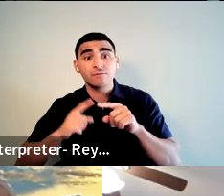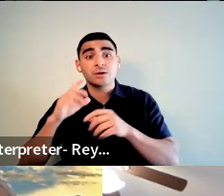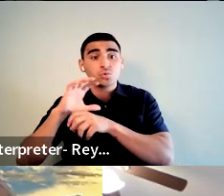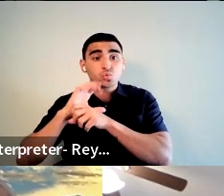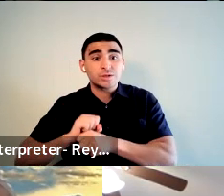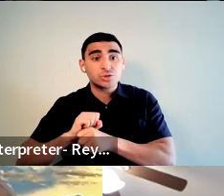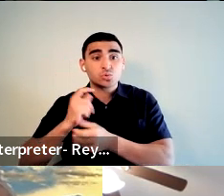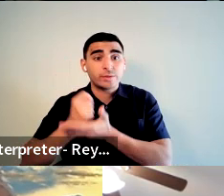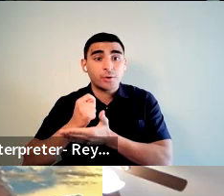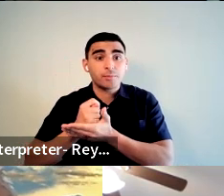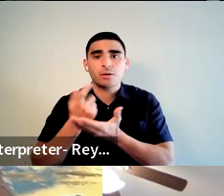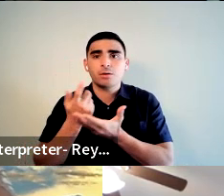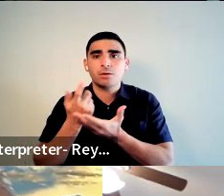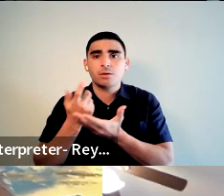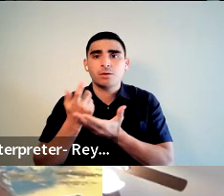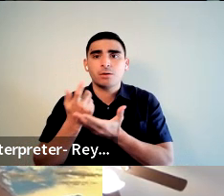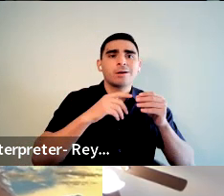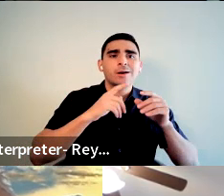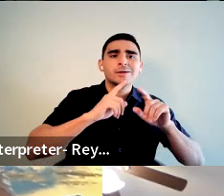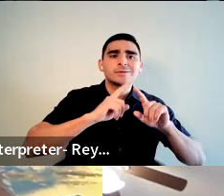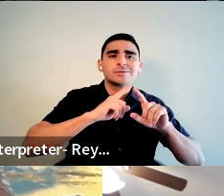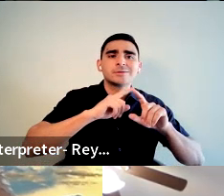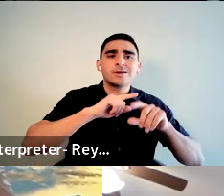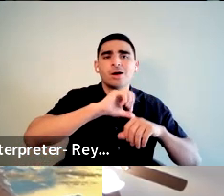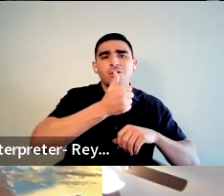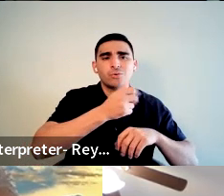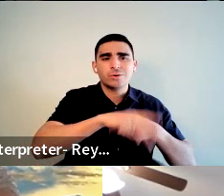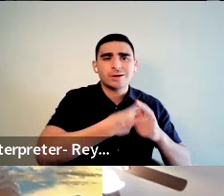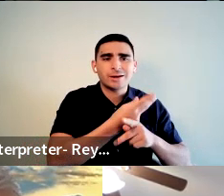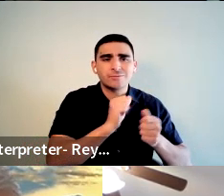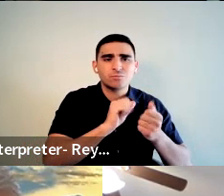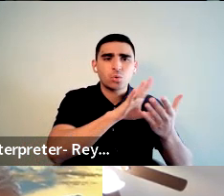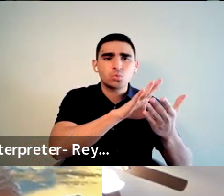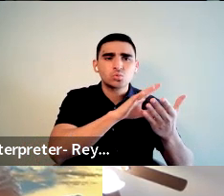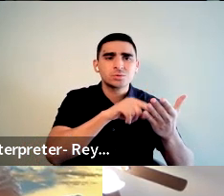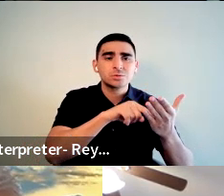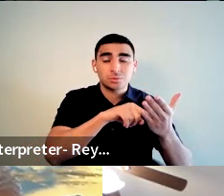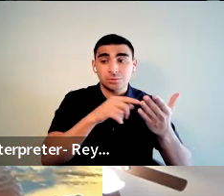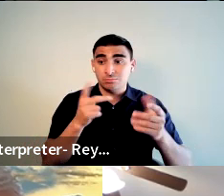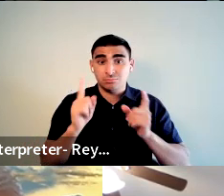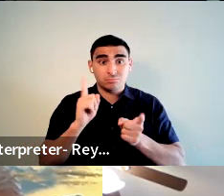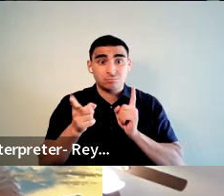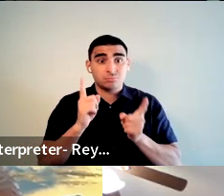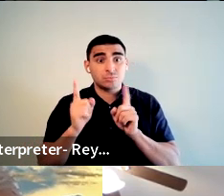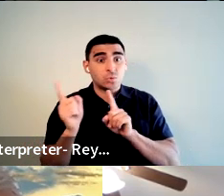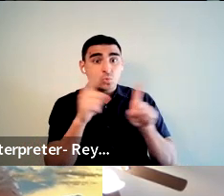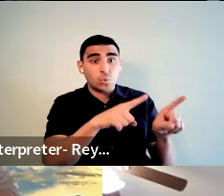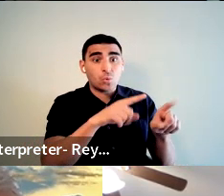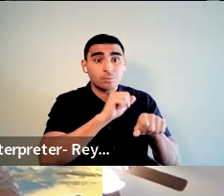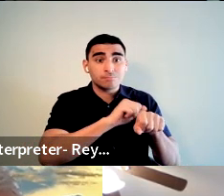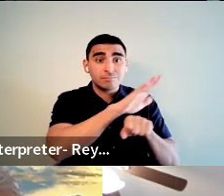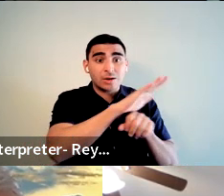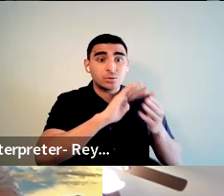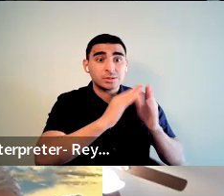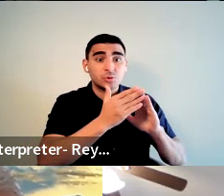and alternative approaches, and then could go to a mountain community and set up shop for